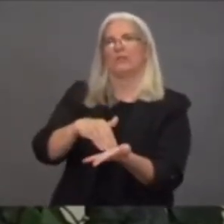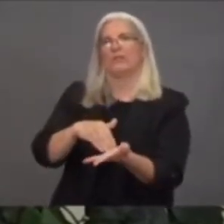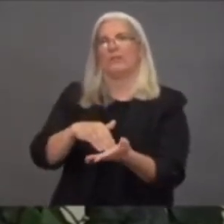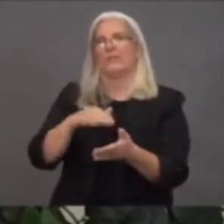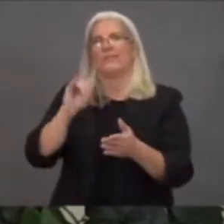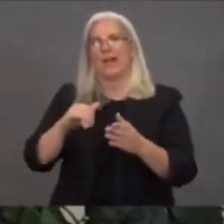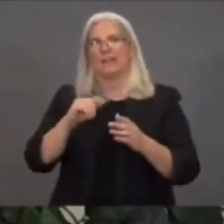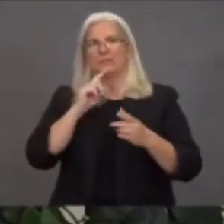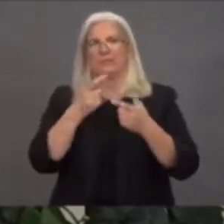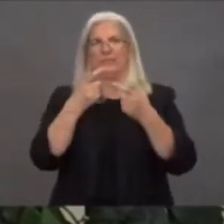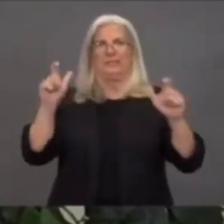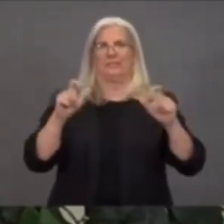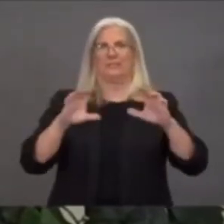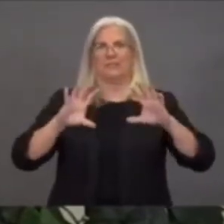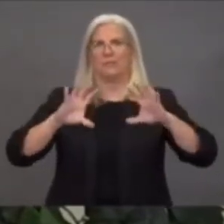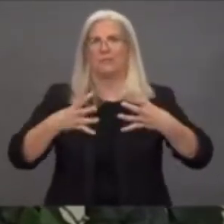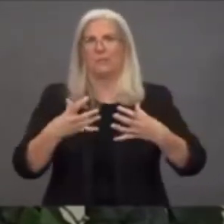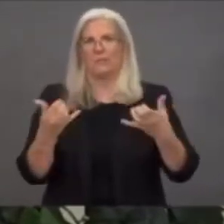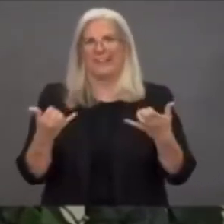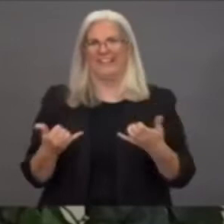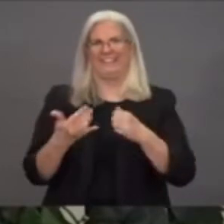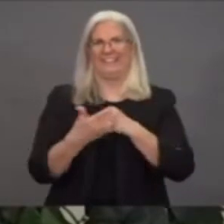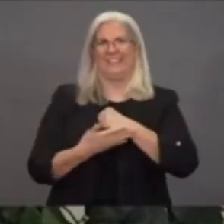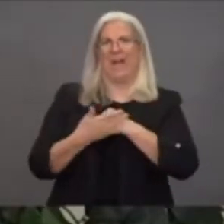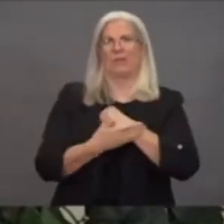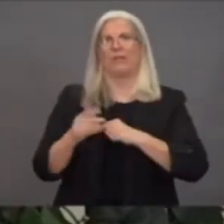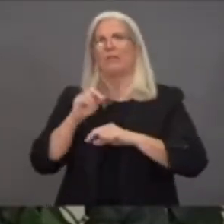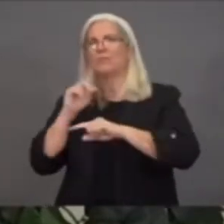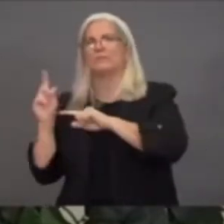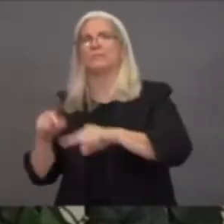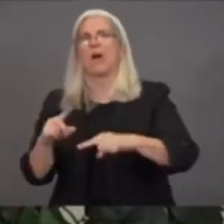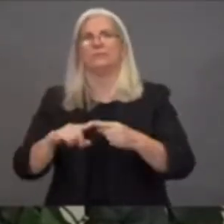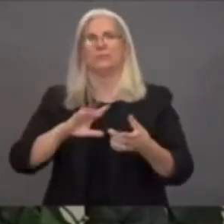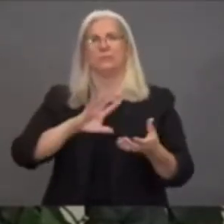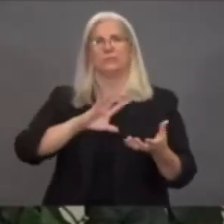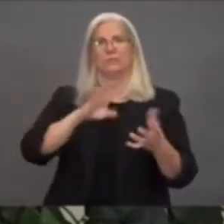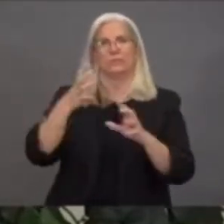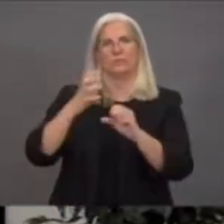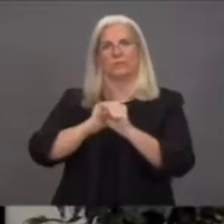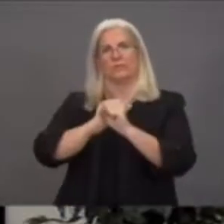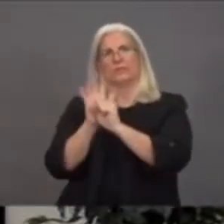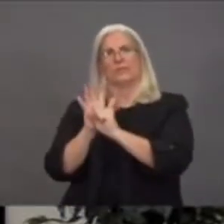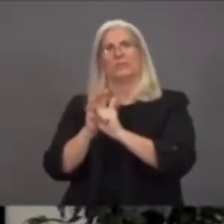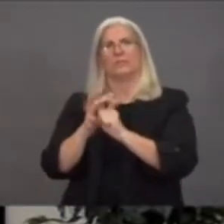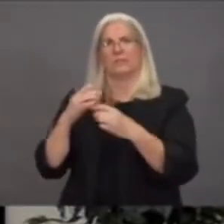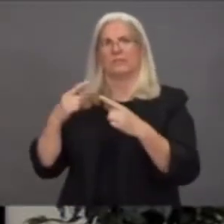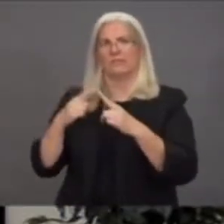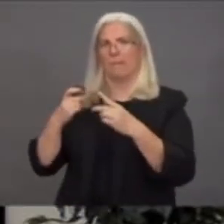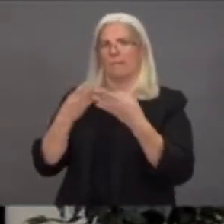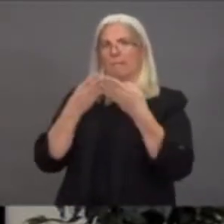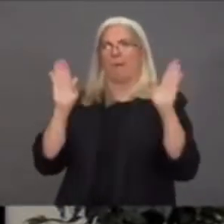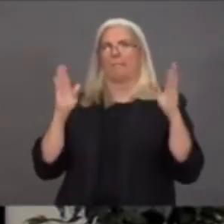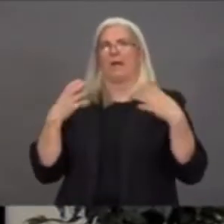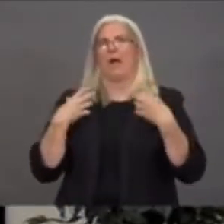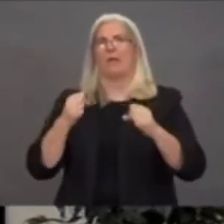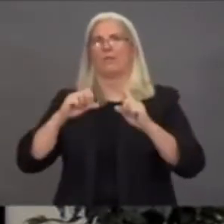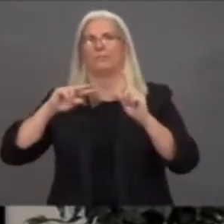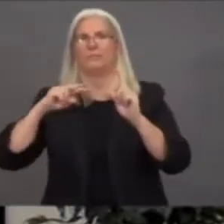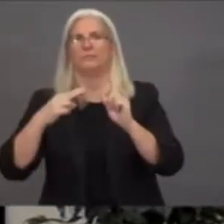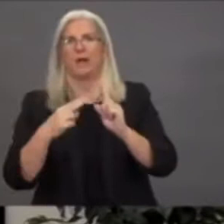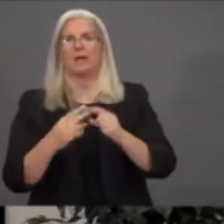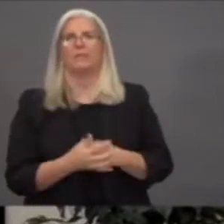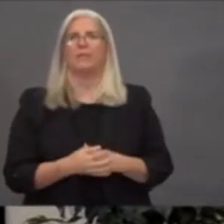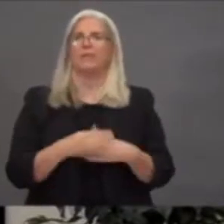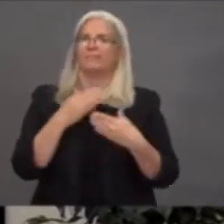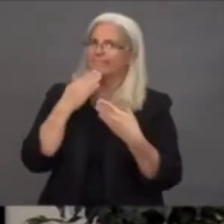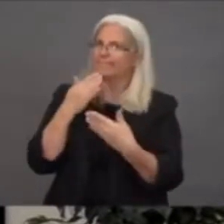county that is responding to the pandemic from a public health perspective. Thank you so much, and we really appreciate everything that you do here in